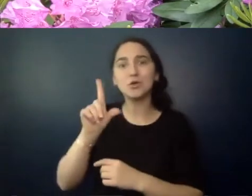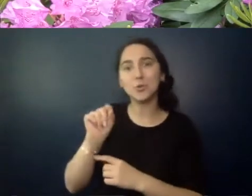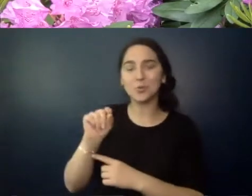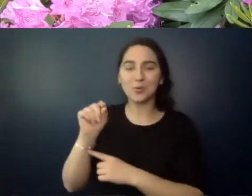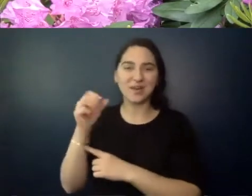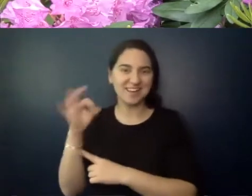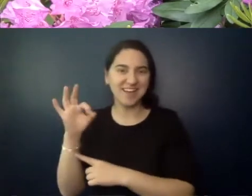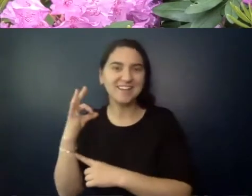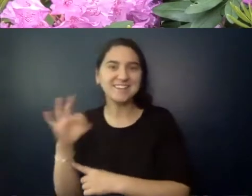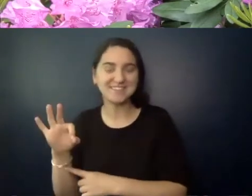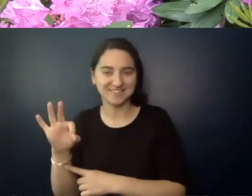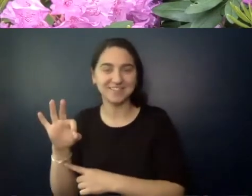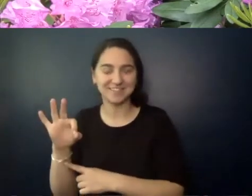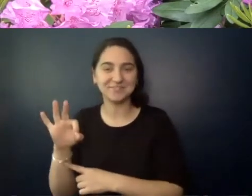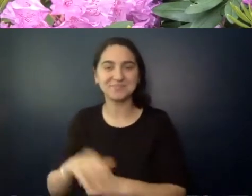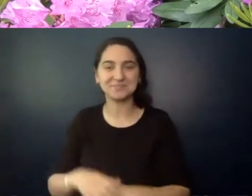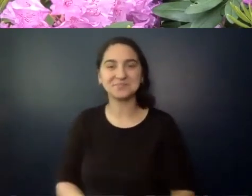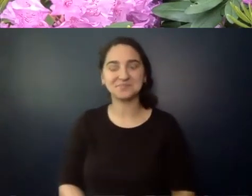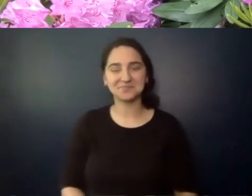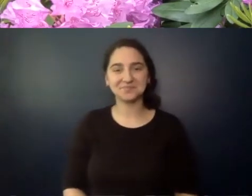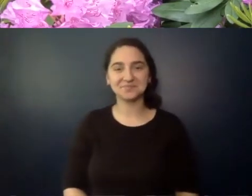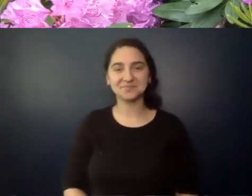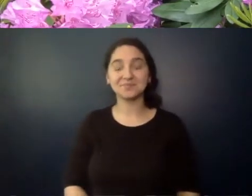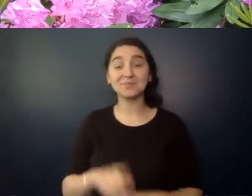in Colombia.